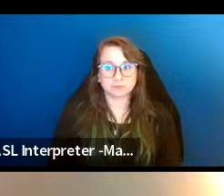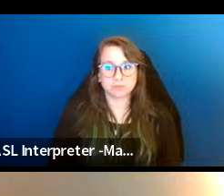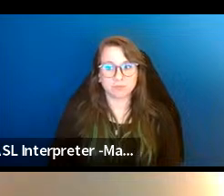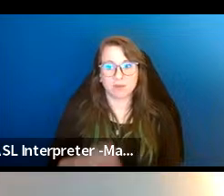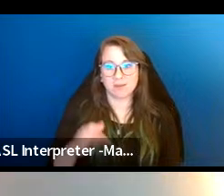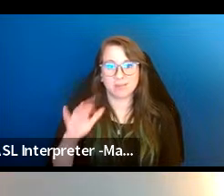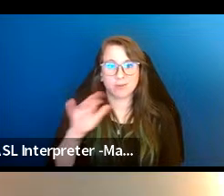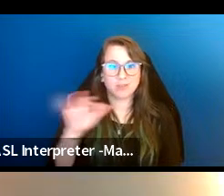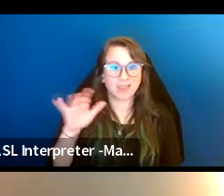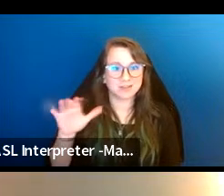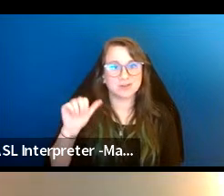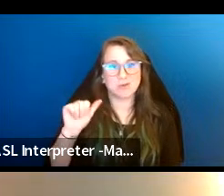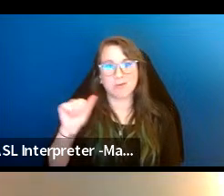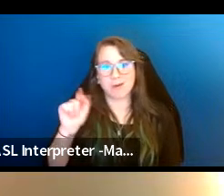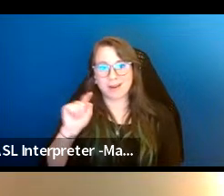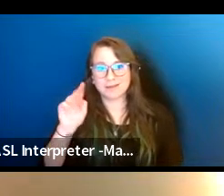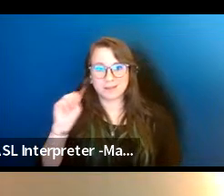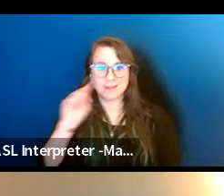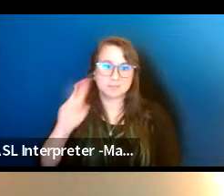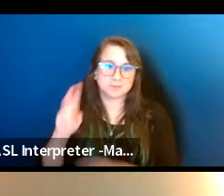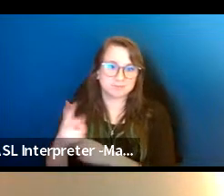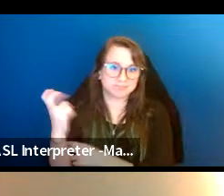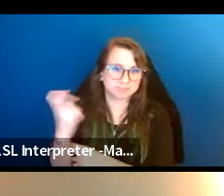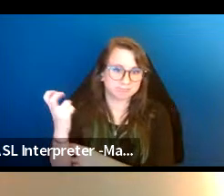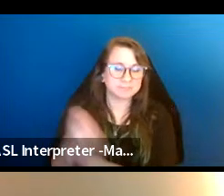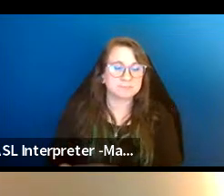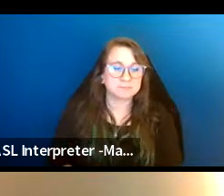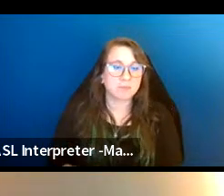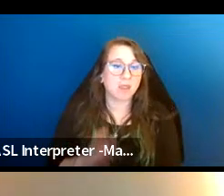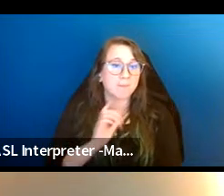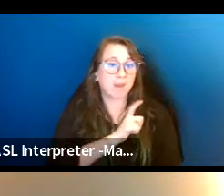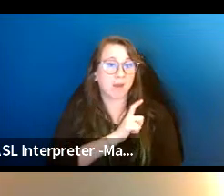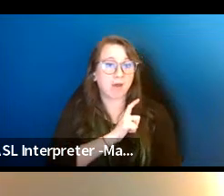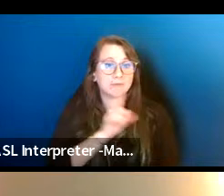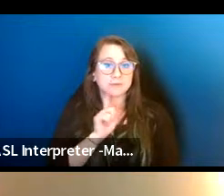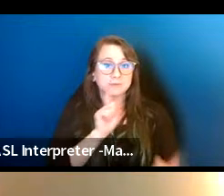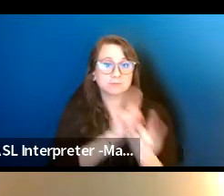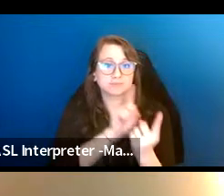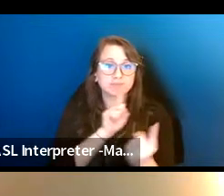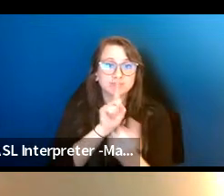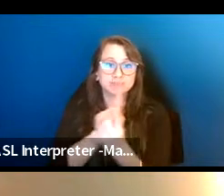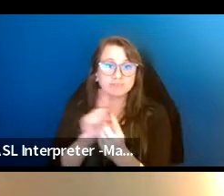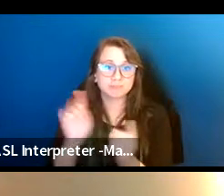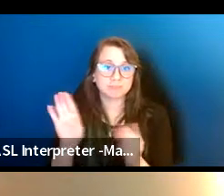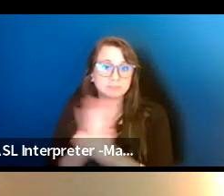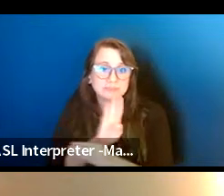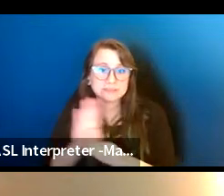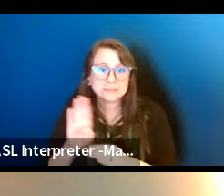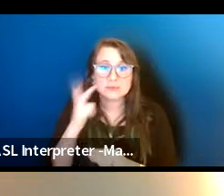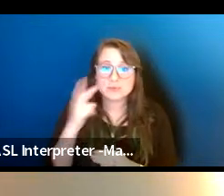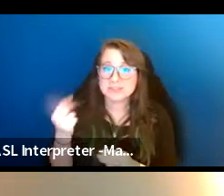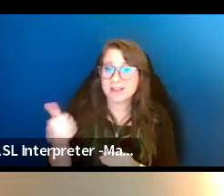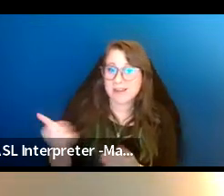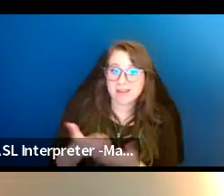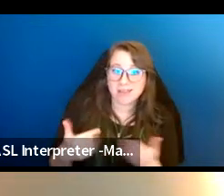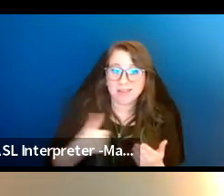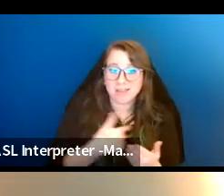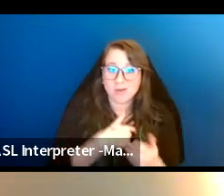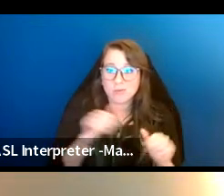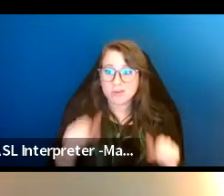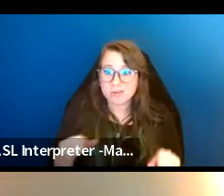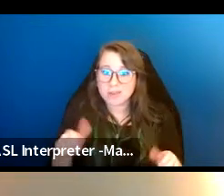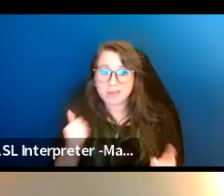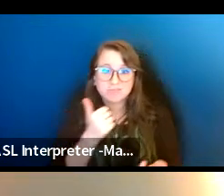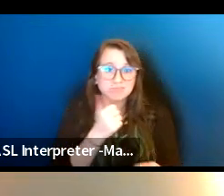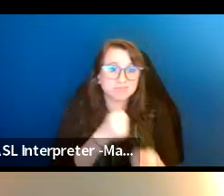or the ATMs. I have my officers going out and meeting with these businesses to see if there's anything that we can do to update their